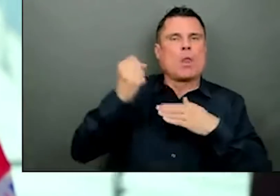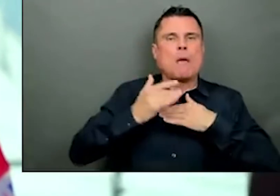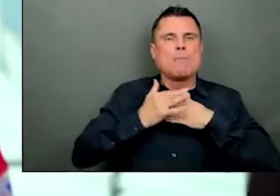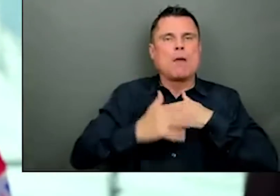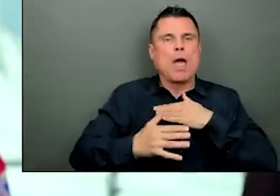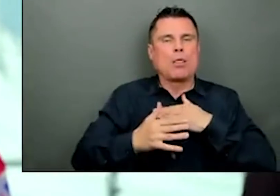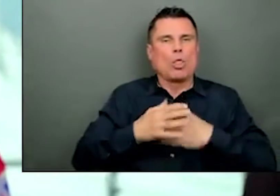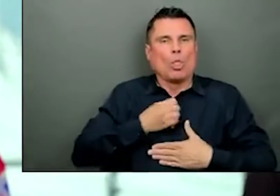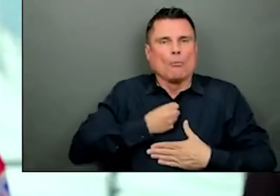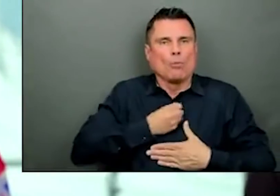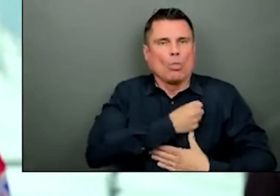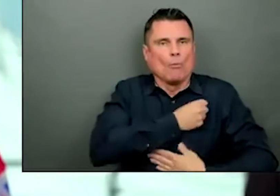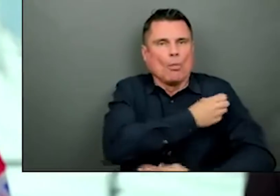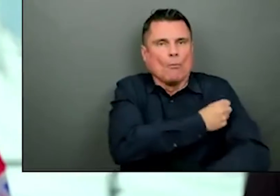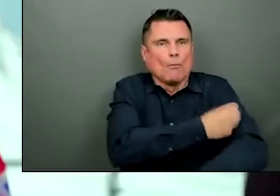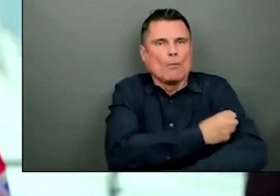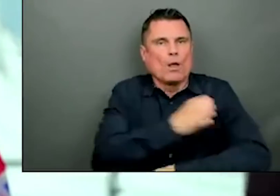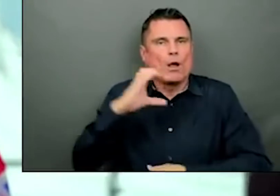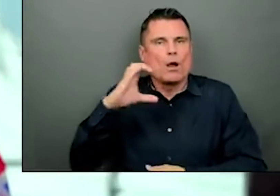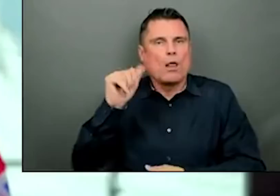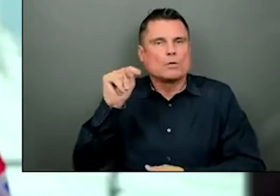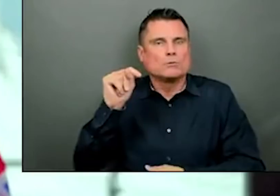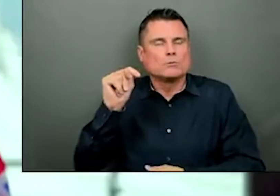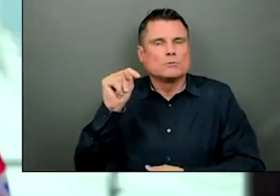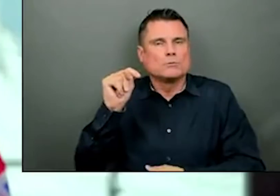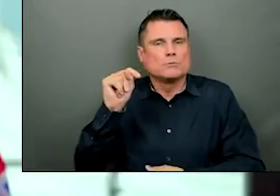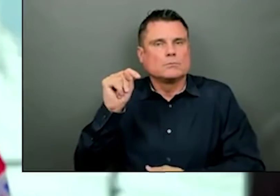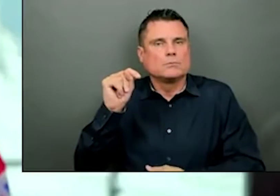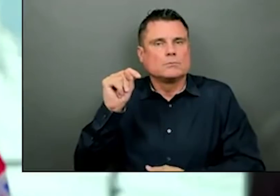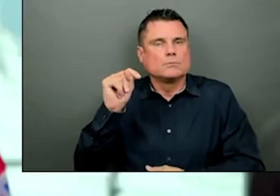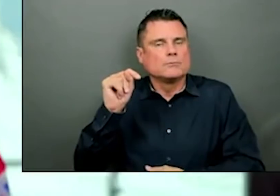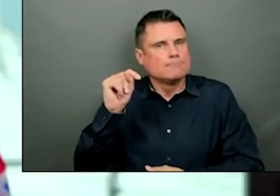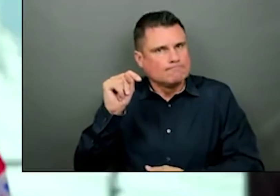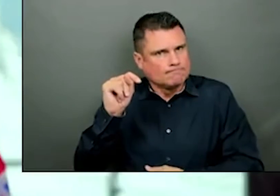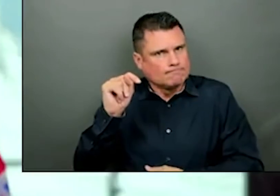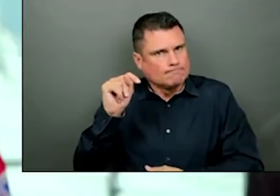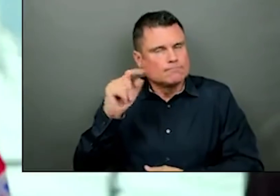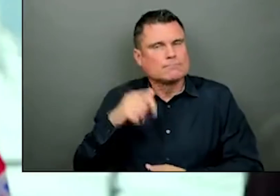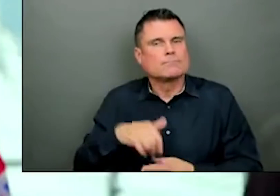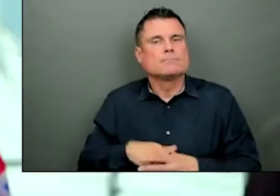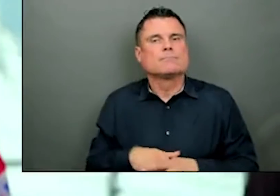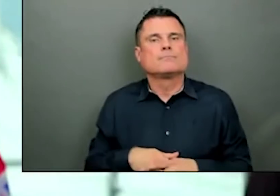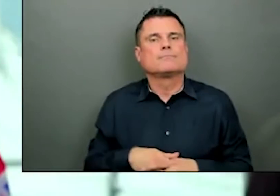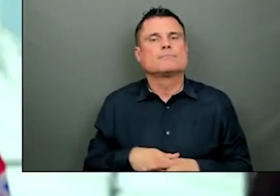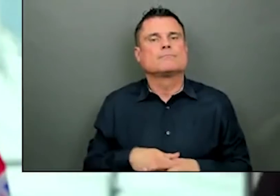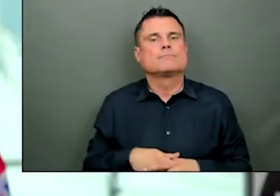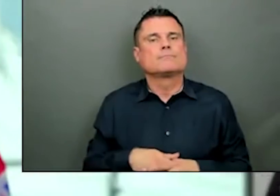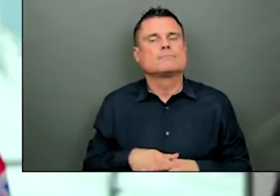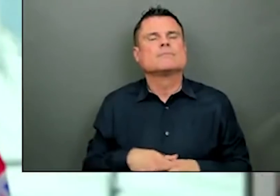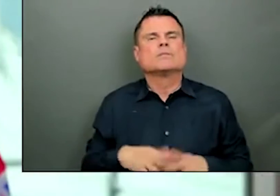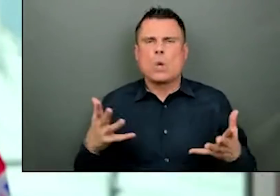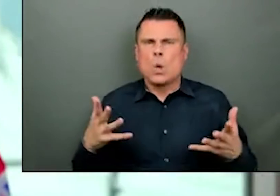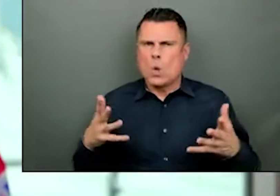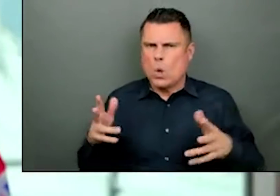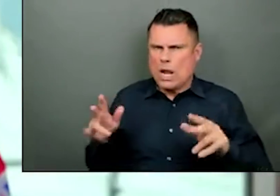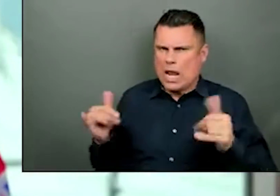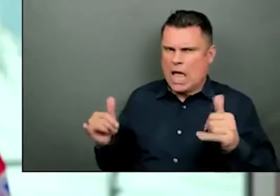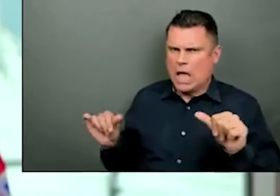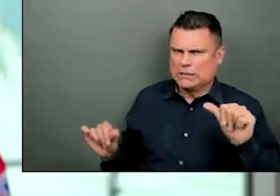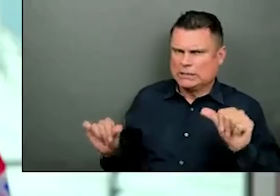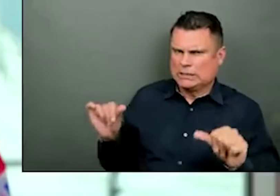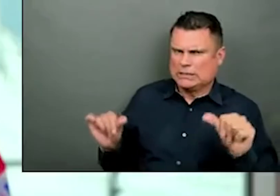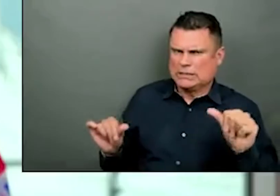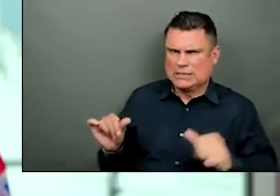that means it could be as high as 1 in 100,000. And really, it was the uncertainty.